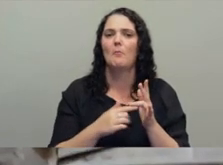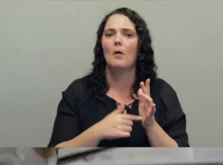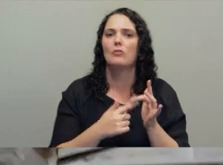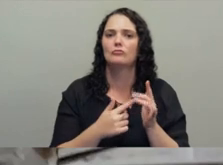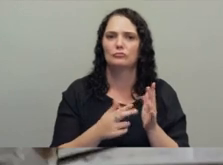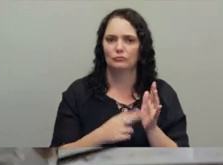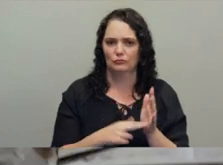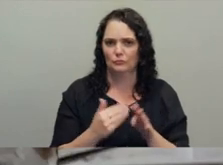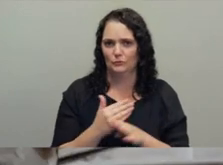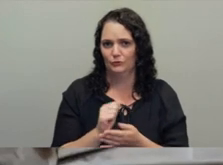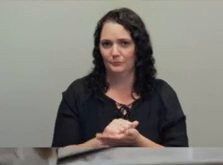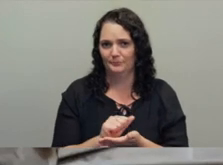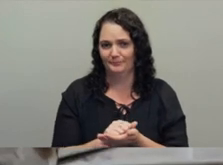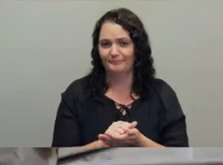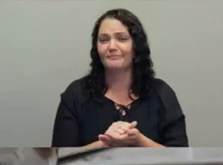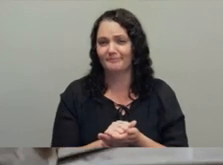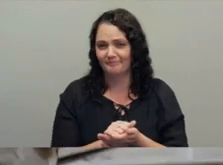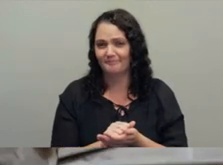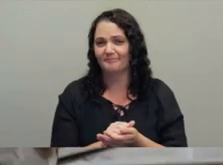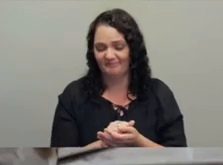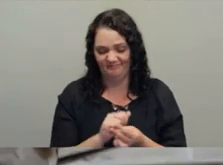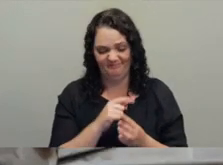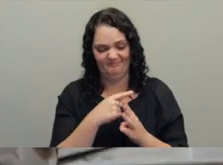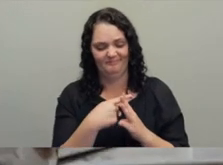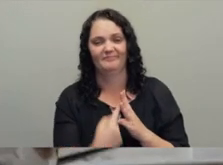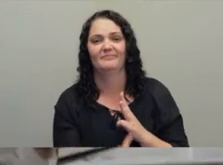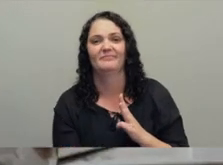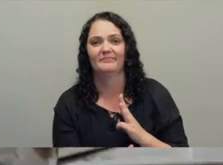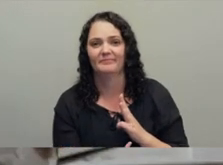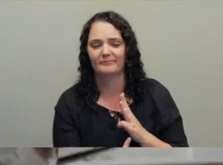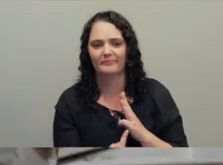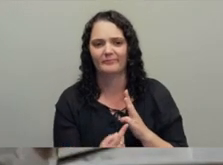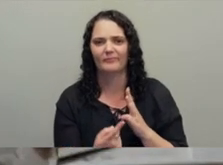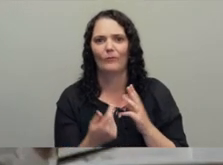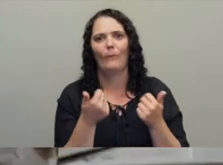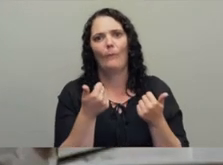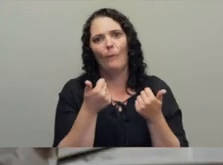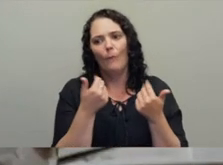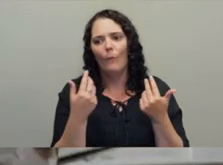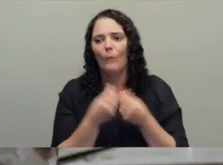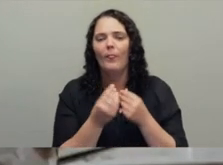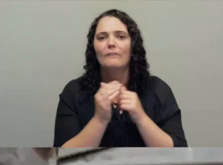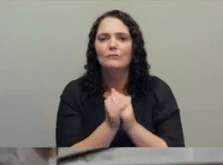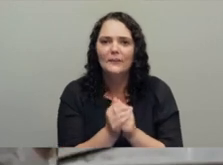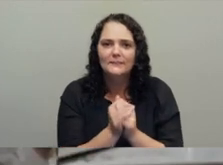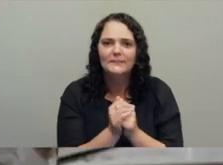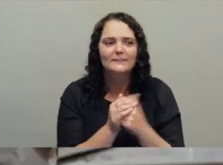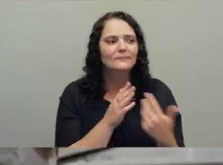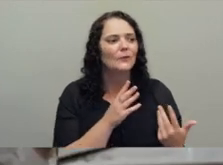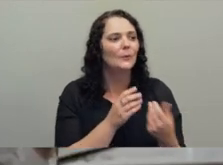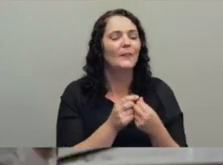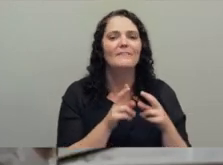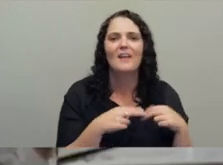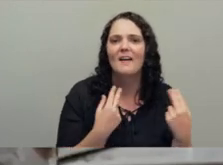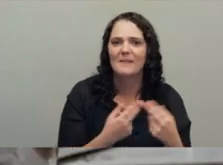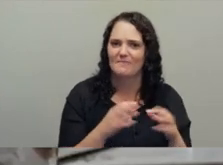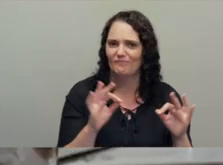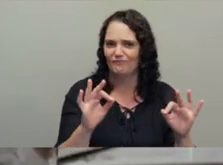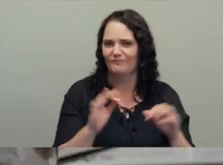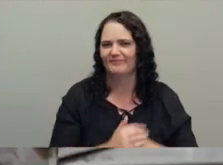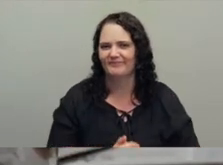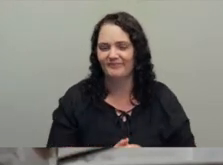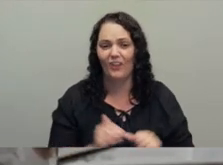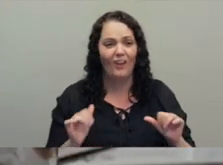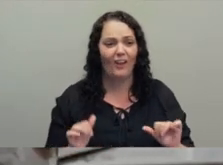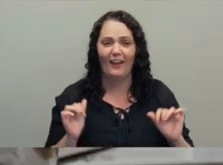great workshop. The final one we'll do on motion drawing, which is great to do with friends and family as well. So at that, I'm